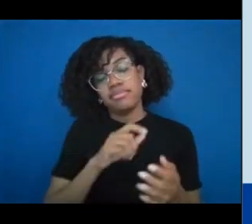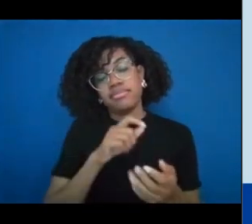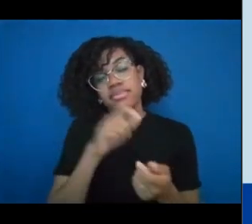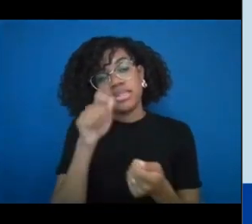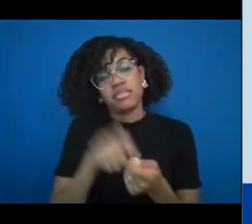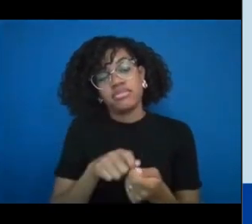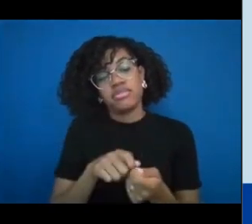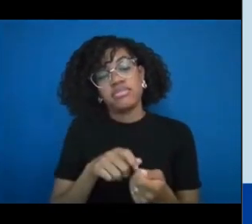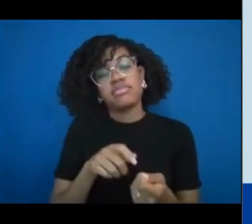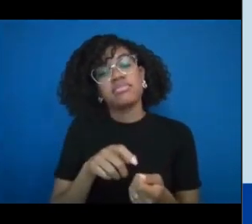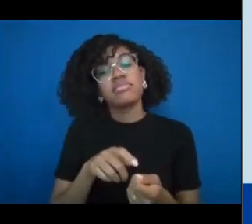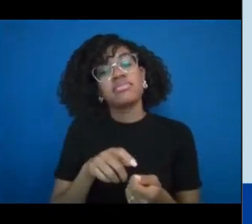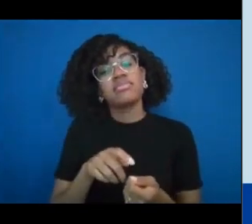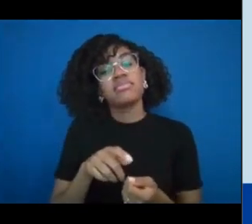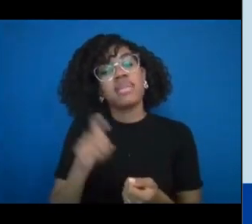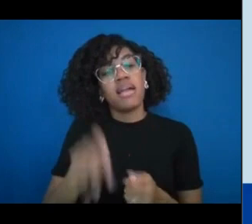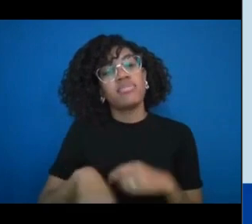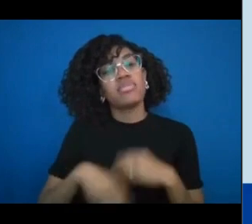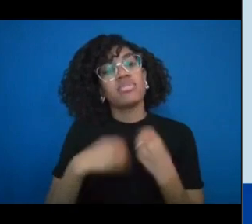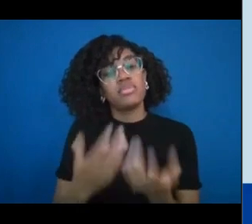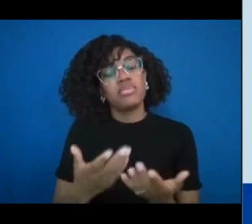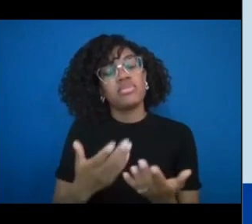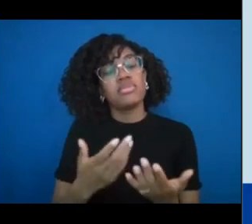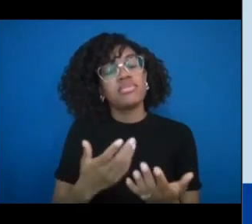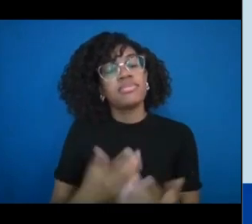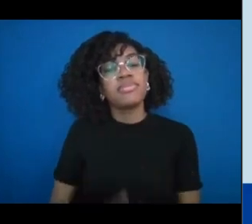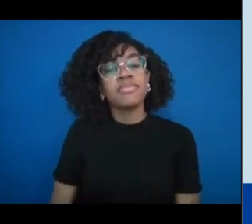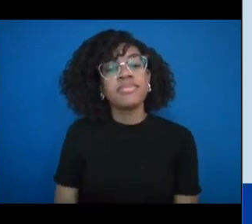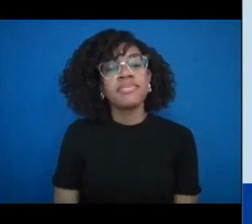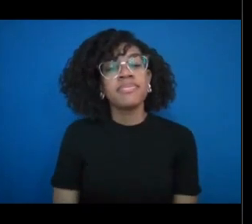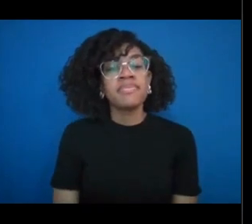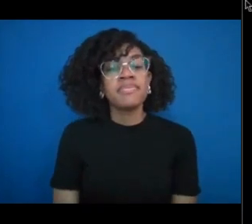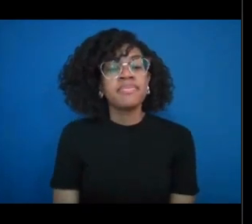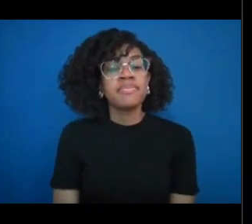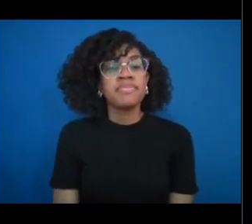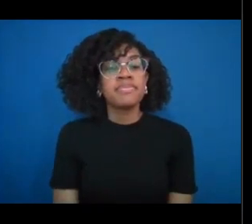you need to include as relevant.